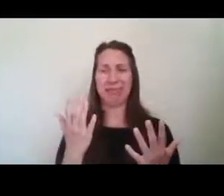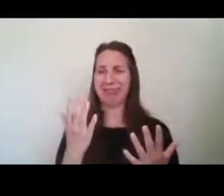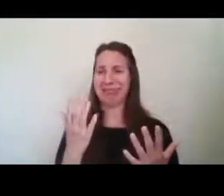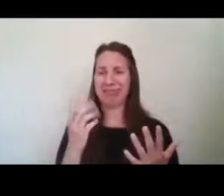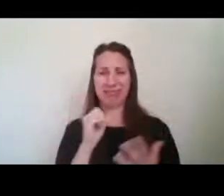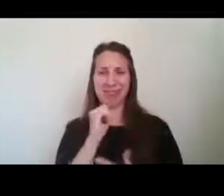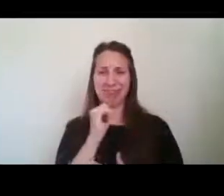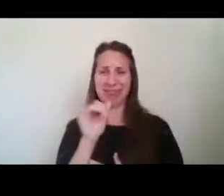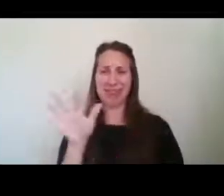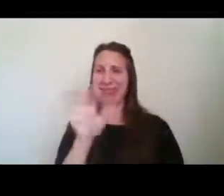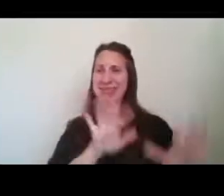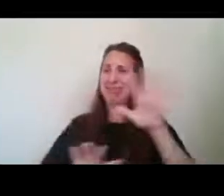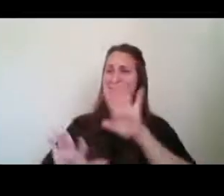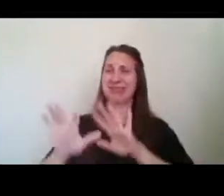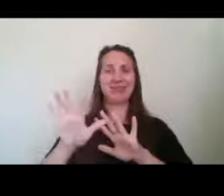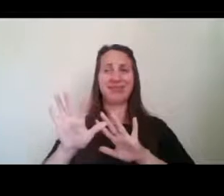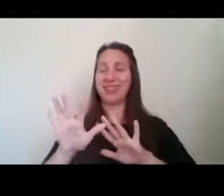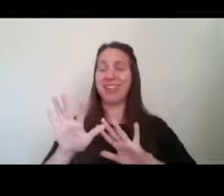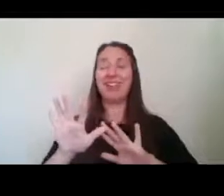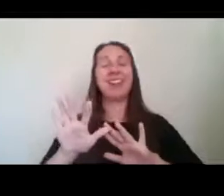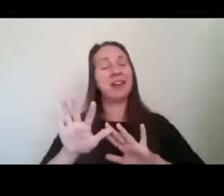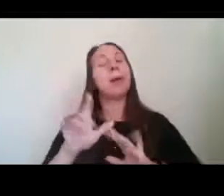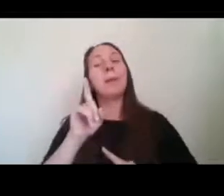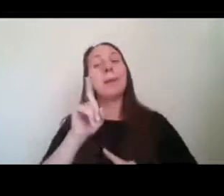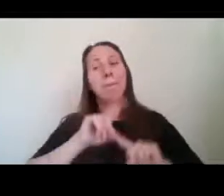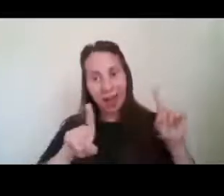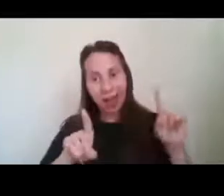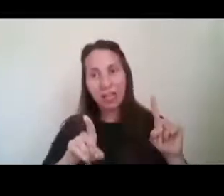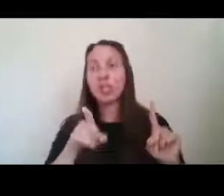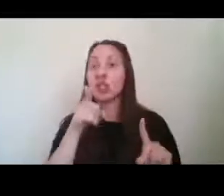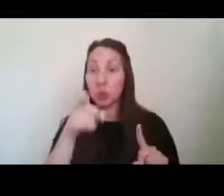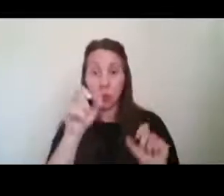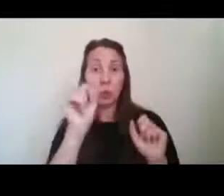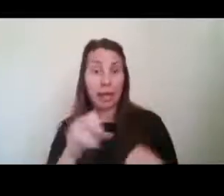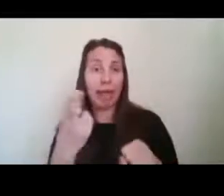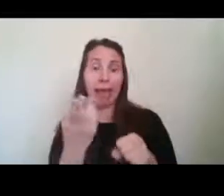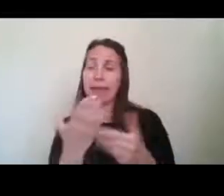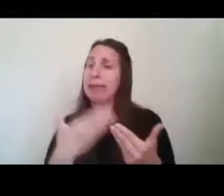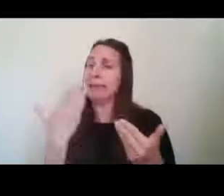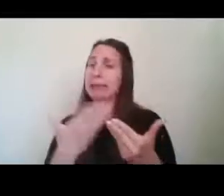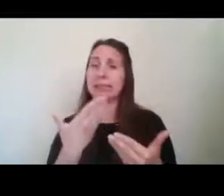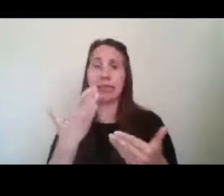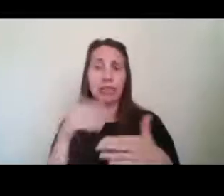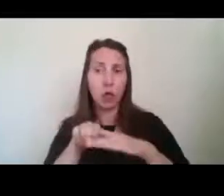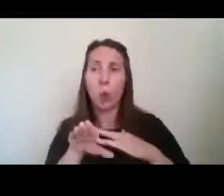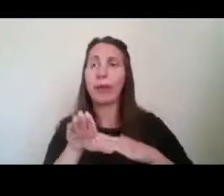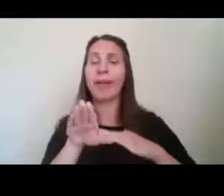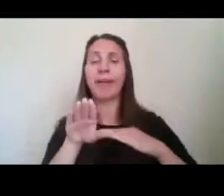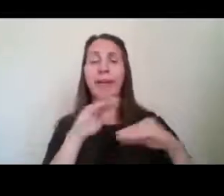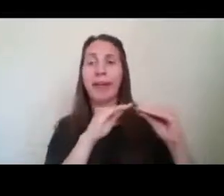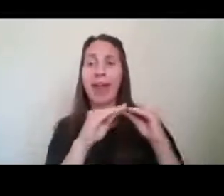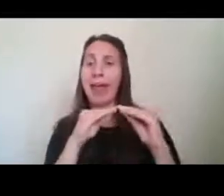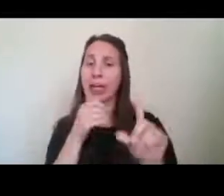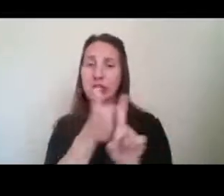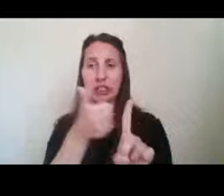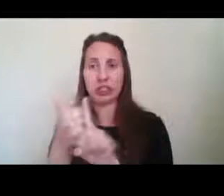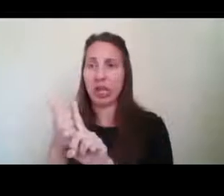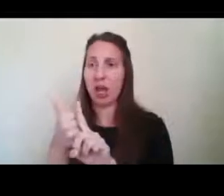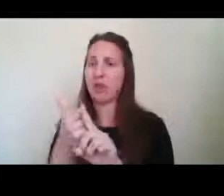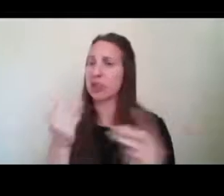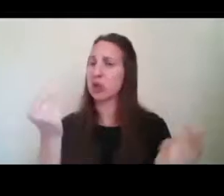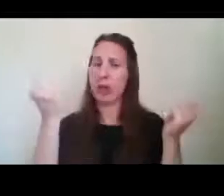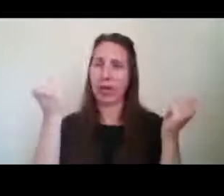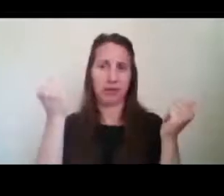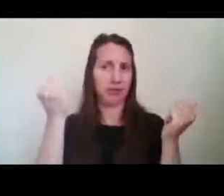in and just edit it. It's very simple. It takes maybe 10 minutes or so, depending on how many different words you use, but